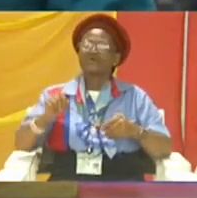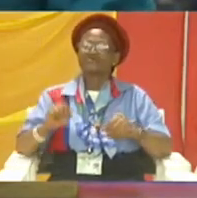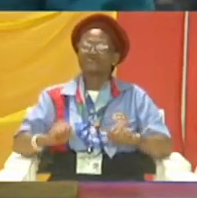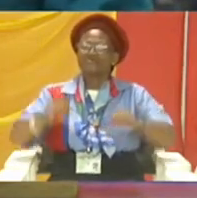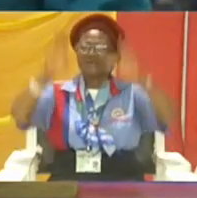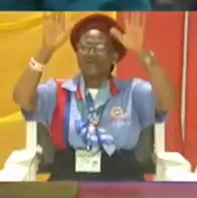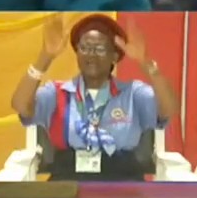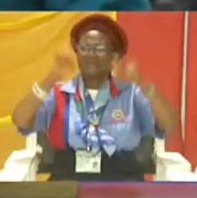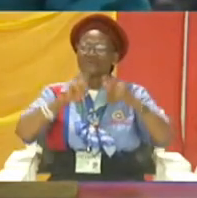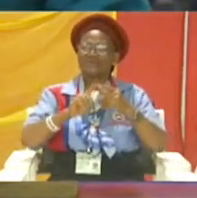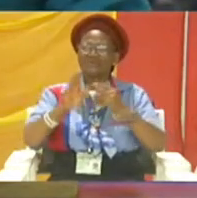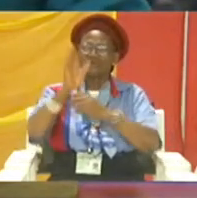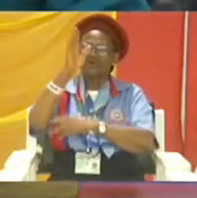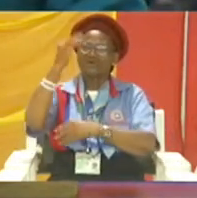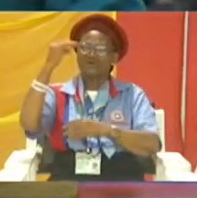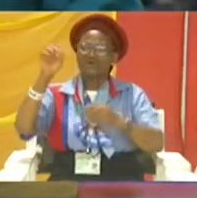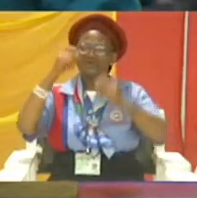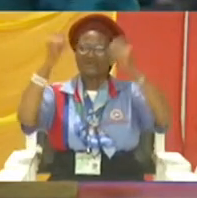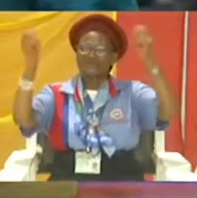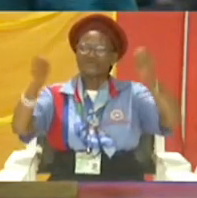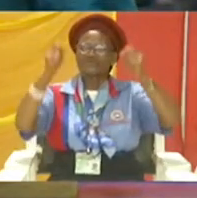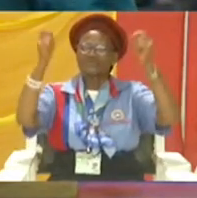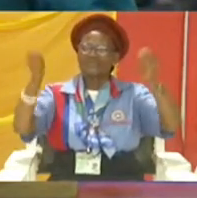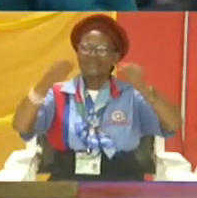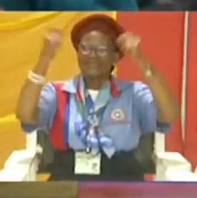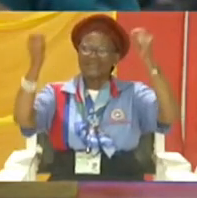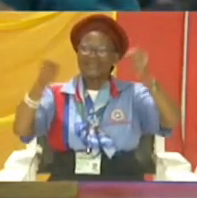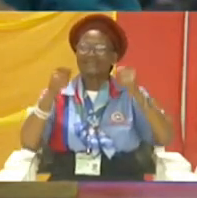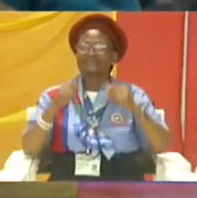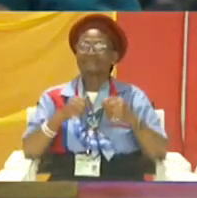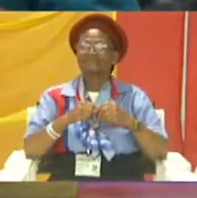of Jubilee. I